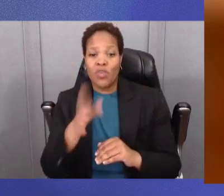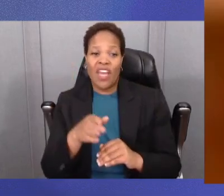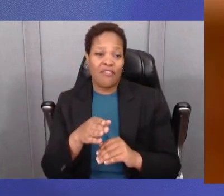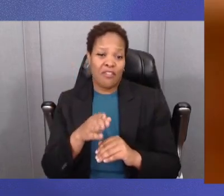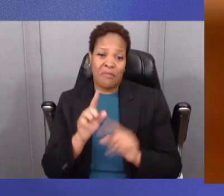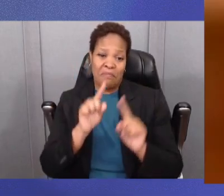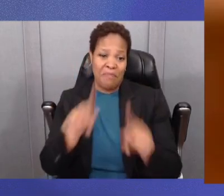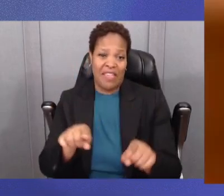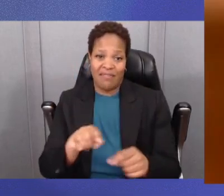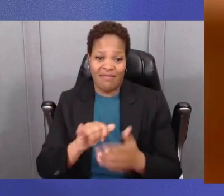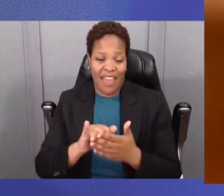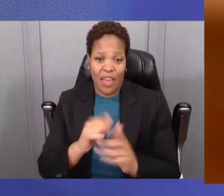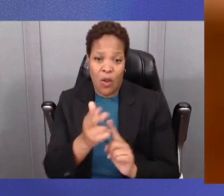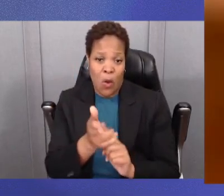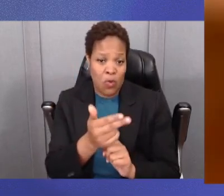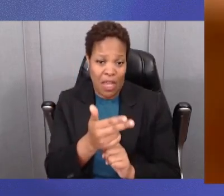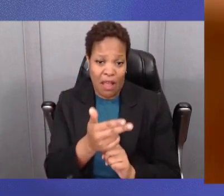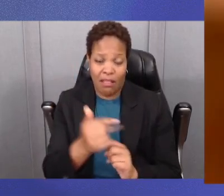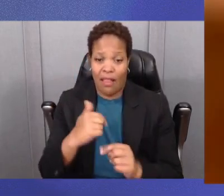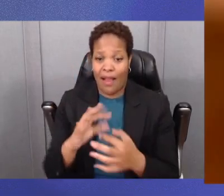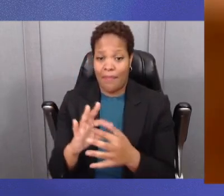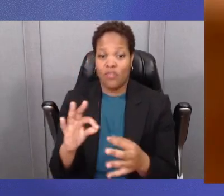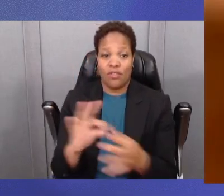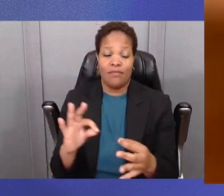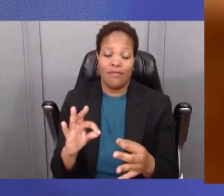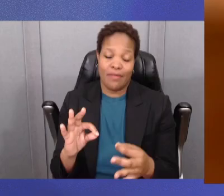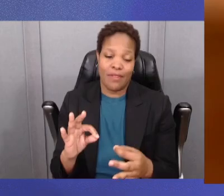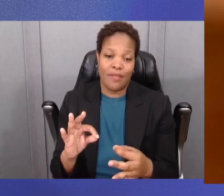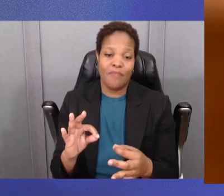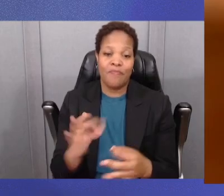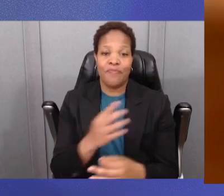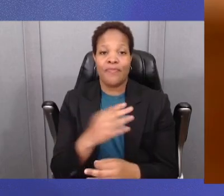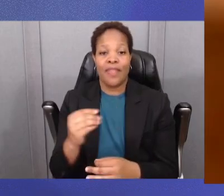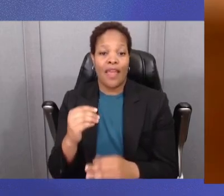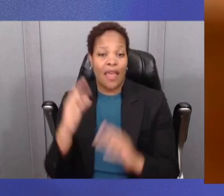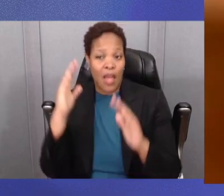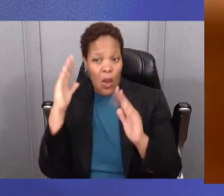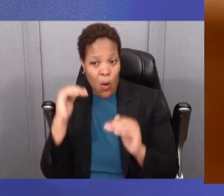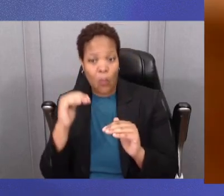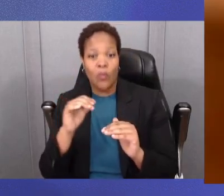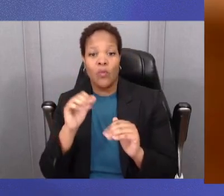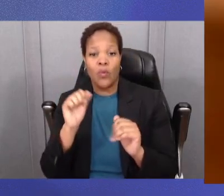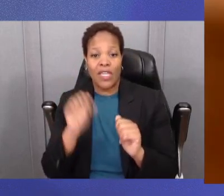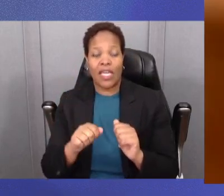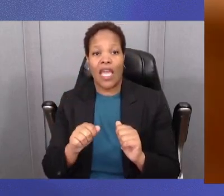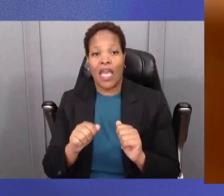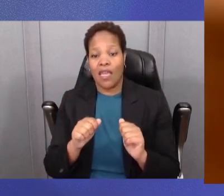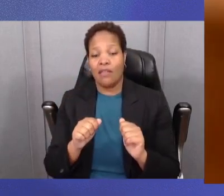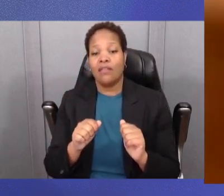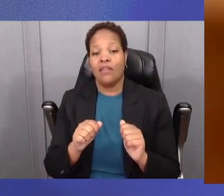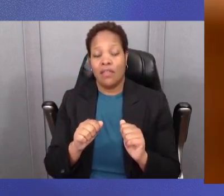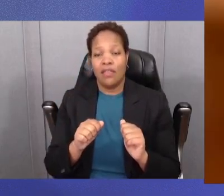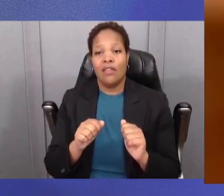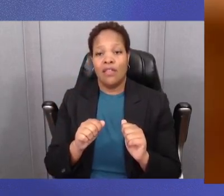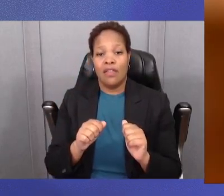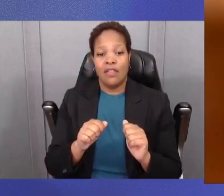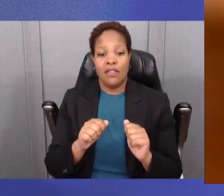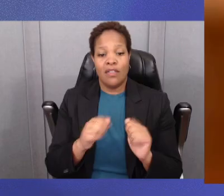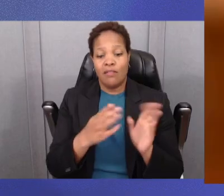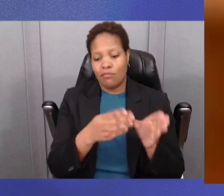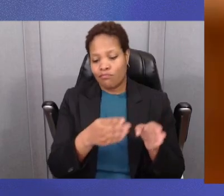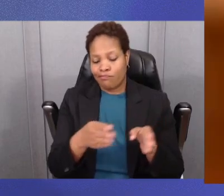of. And I hope we can move healthcare steadily away from habits